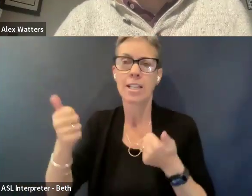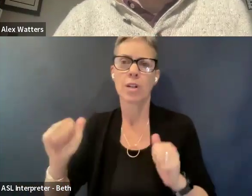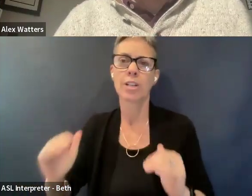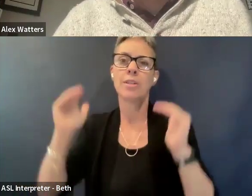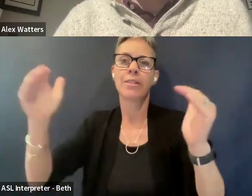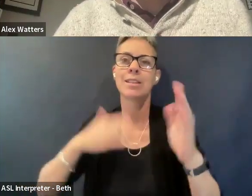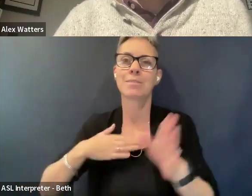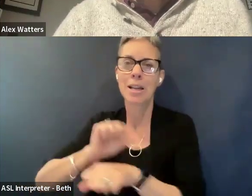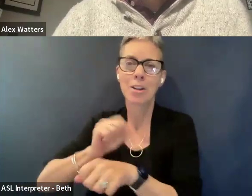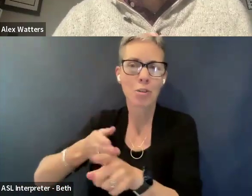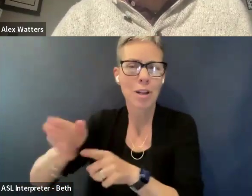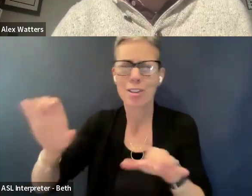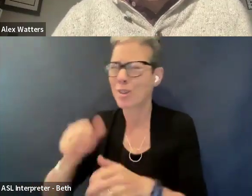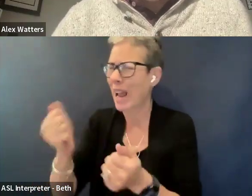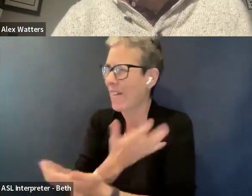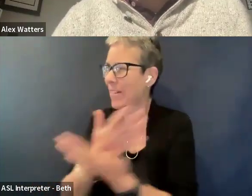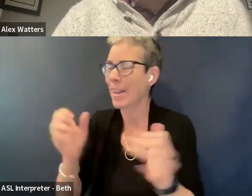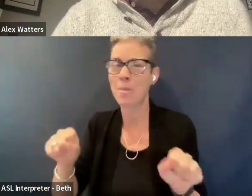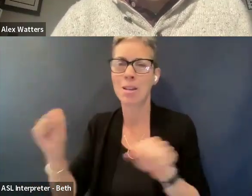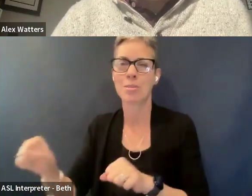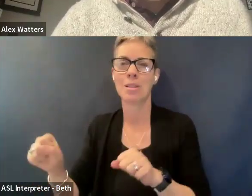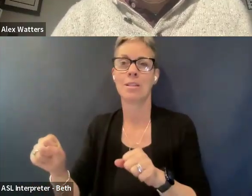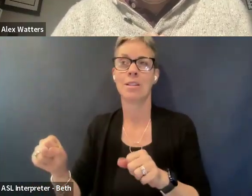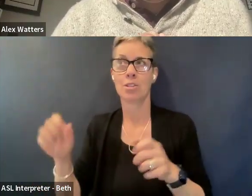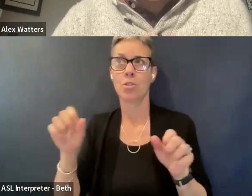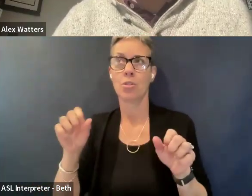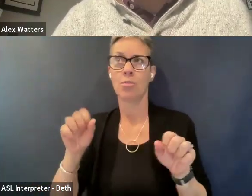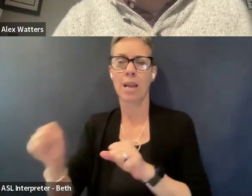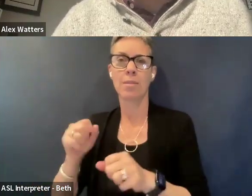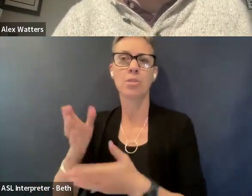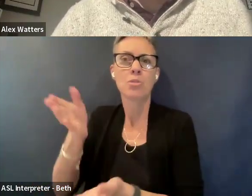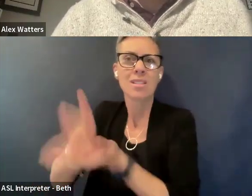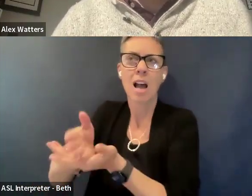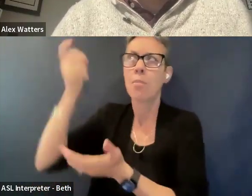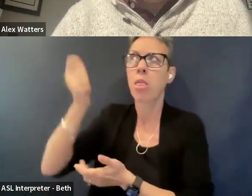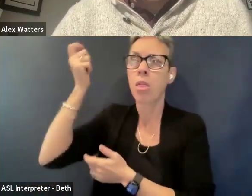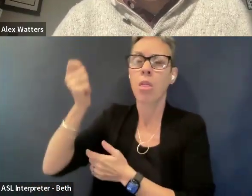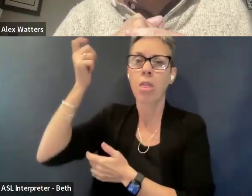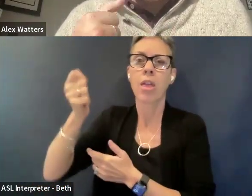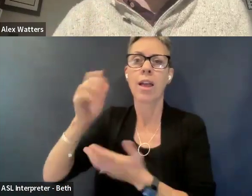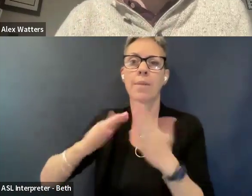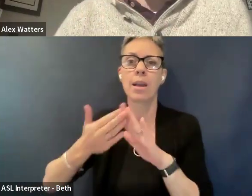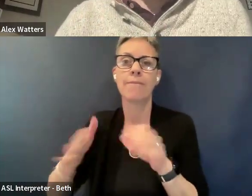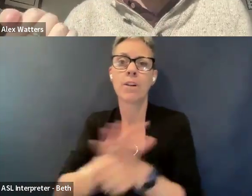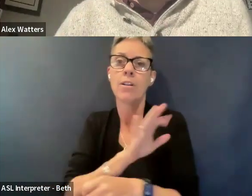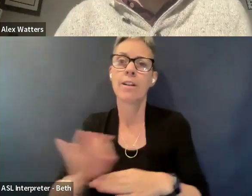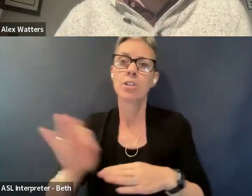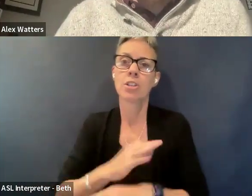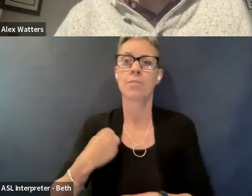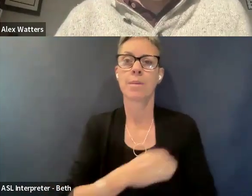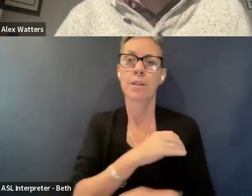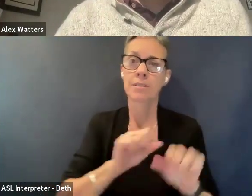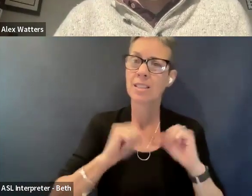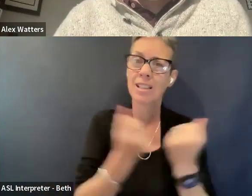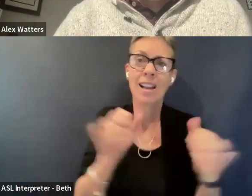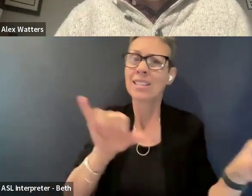doing everything that I could to be able to get off of services and be a full functioning member of society, as much of anyone